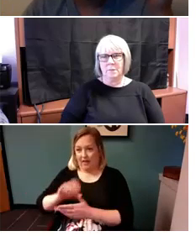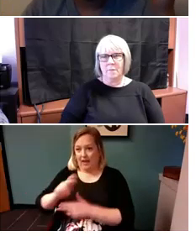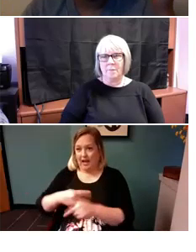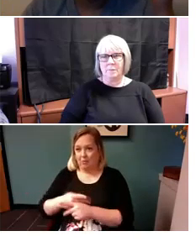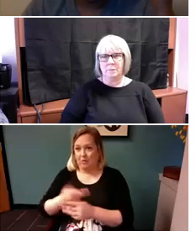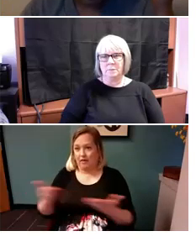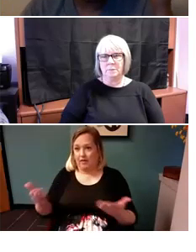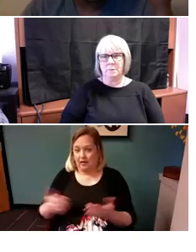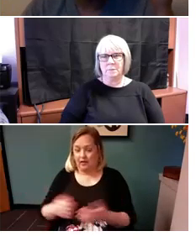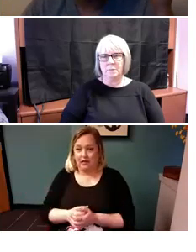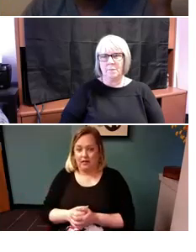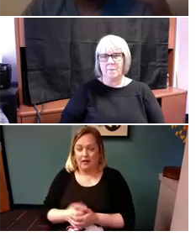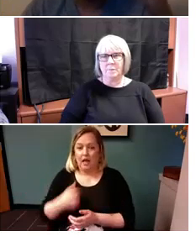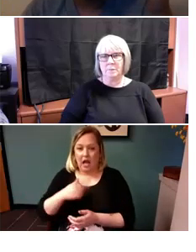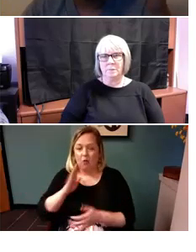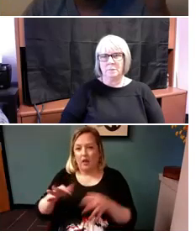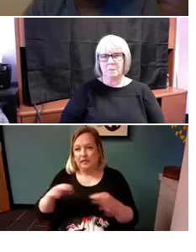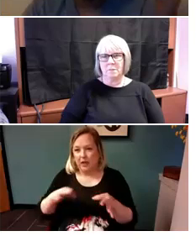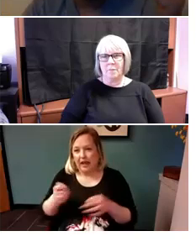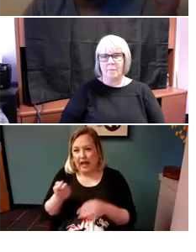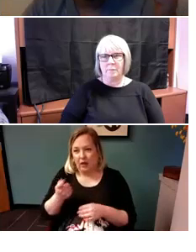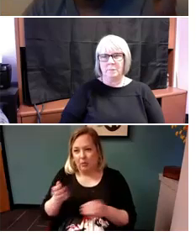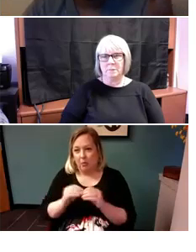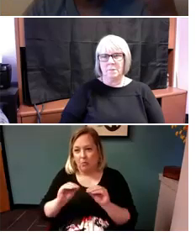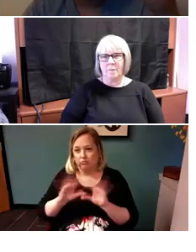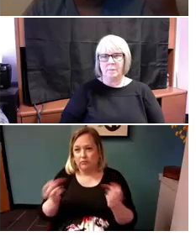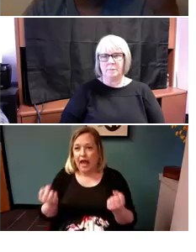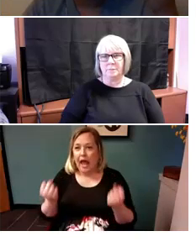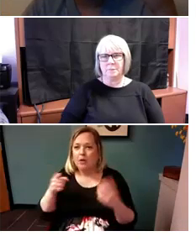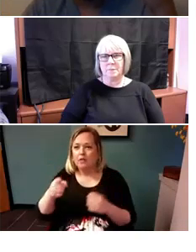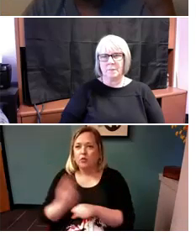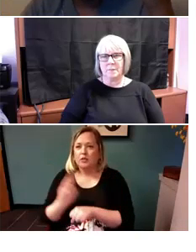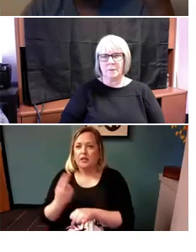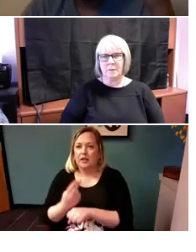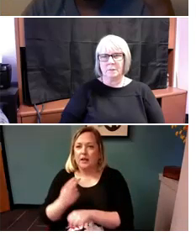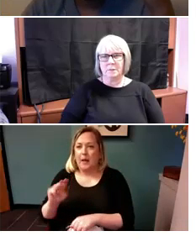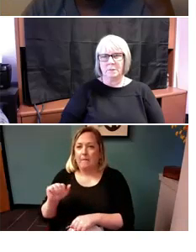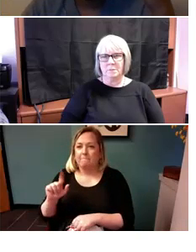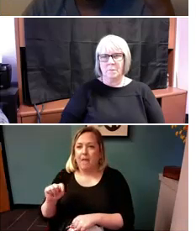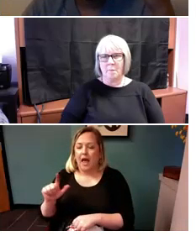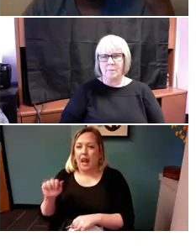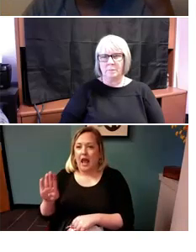make it a bit more clearer. How many of you have programmed in MATLAB? Type in yes or no.